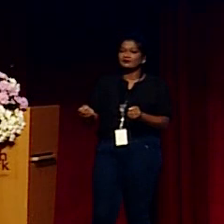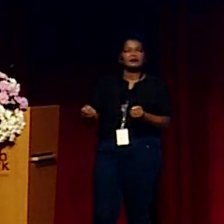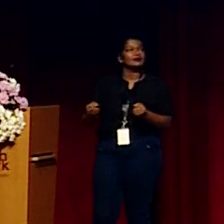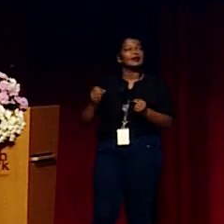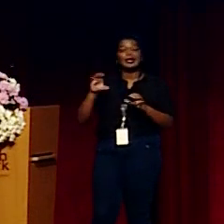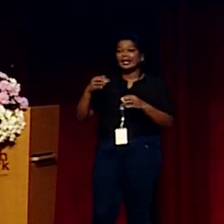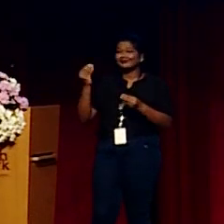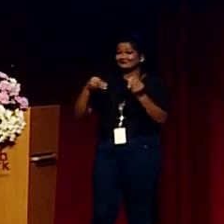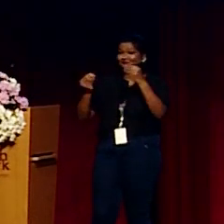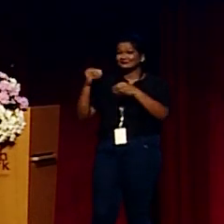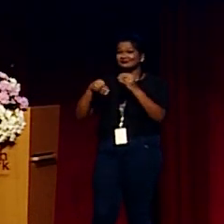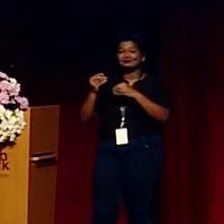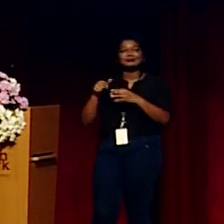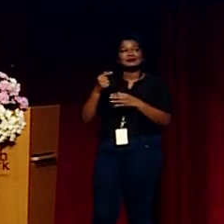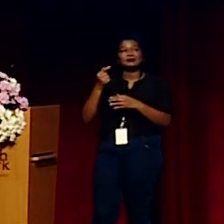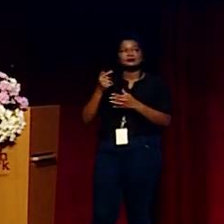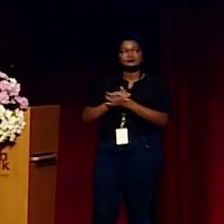can